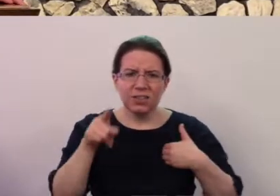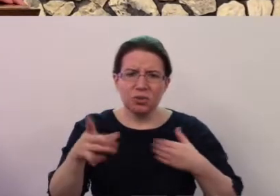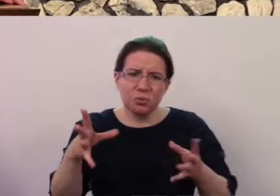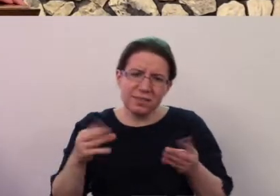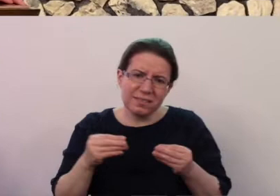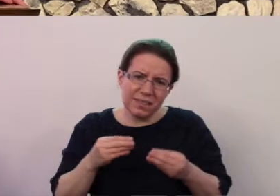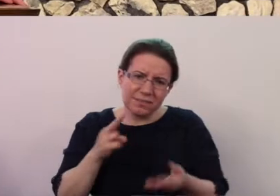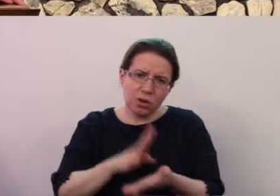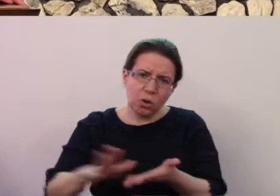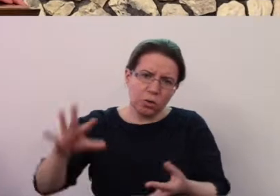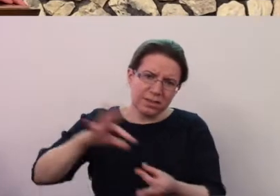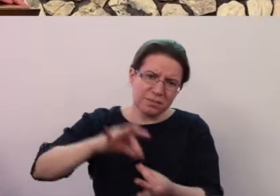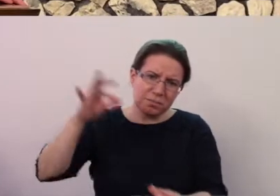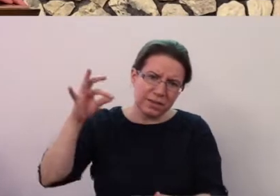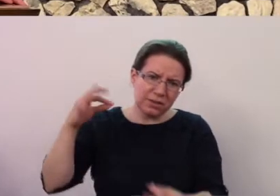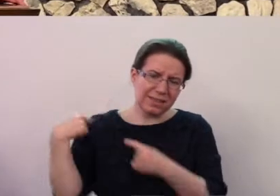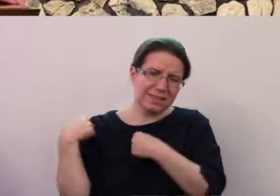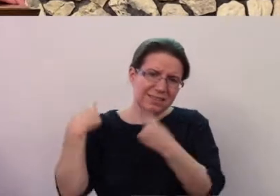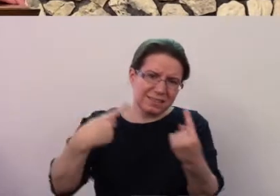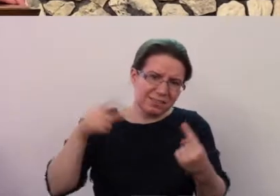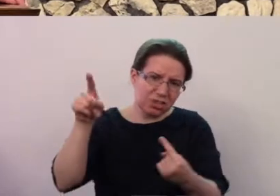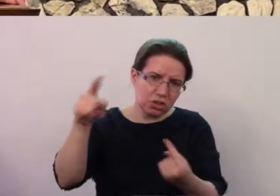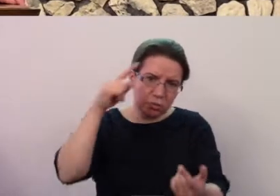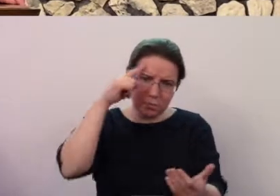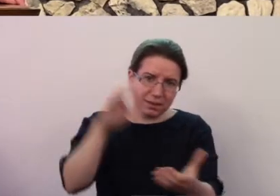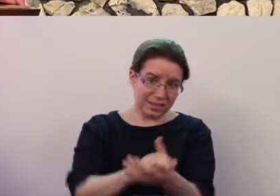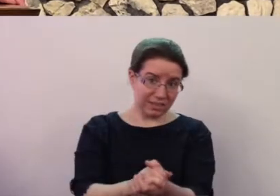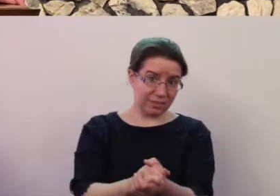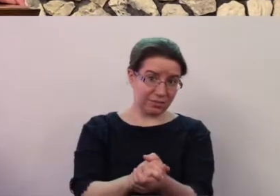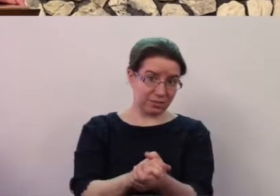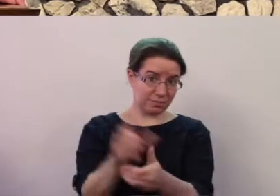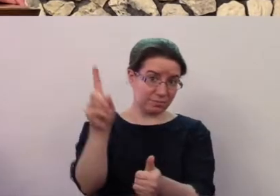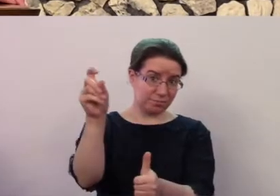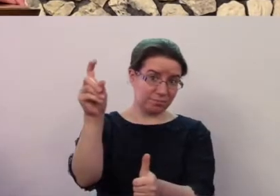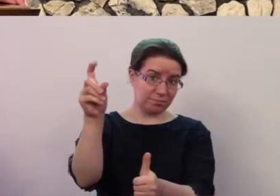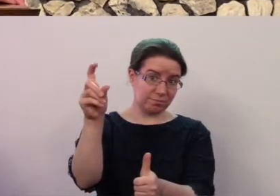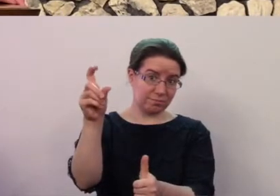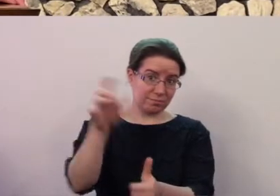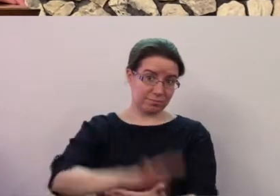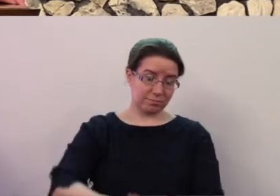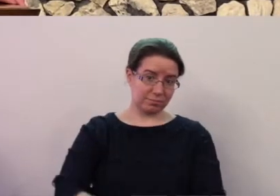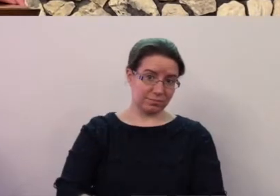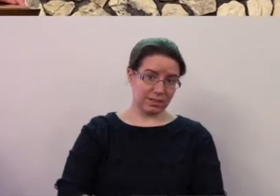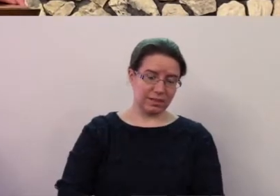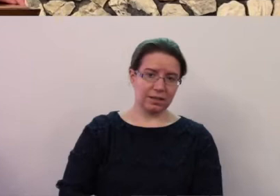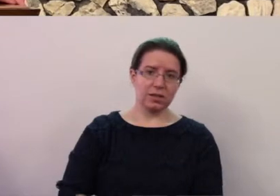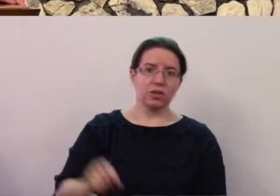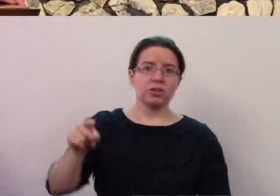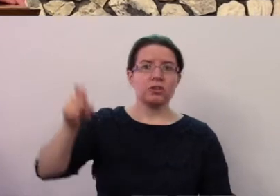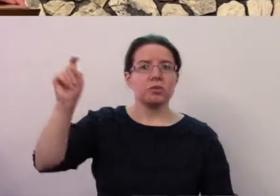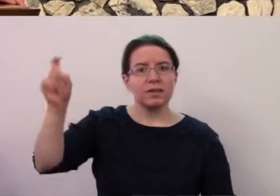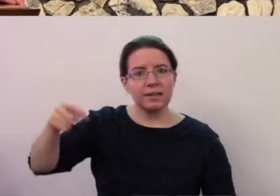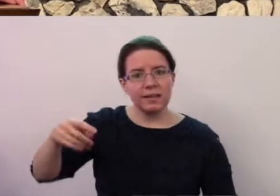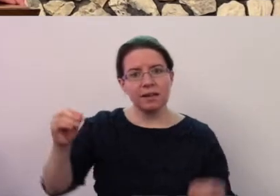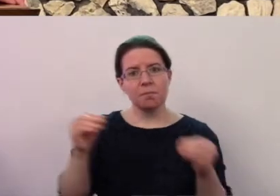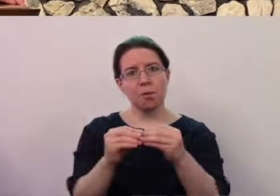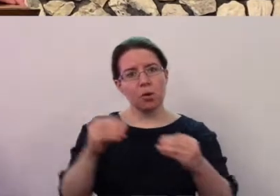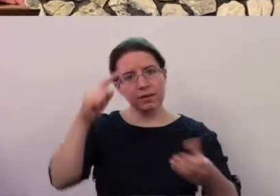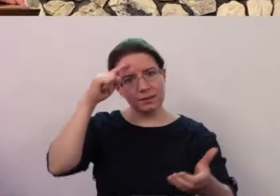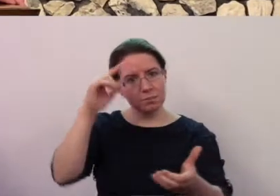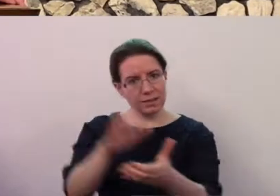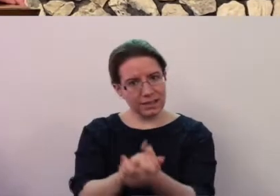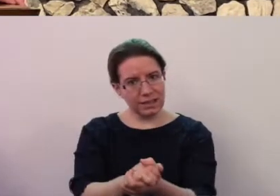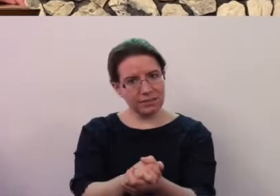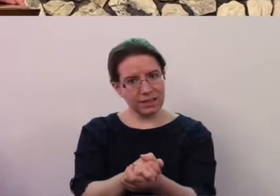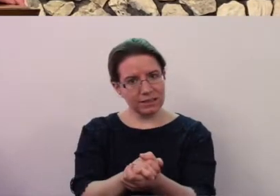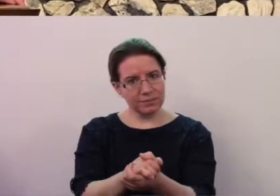Hallelujah. Have you received the Holy Ghost? Belief is very important. You must believe in Jesus Christ. You must accept Him. But it's more